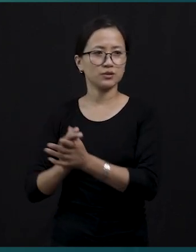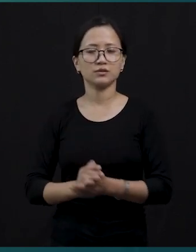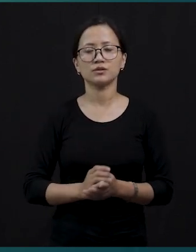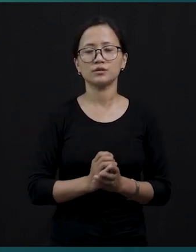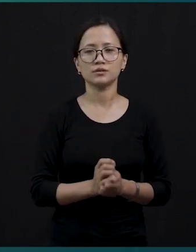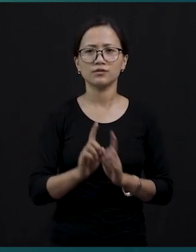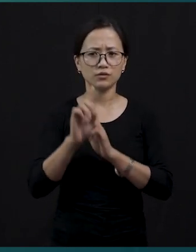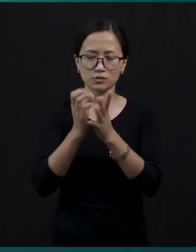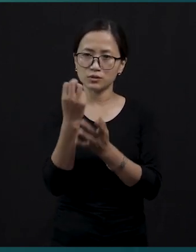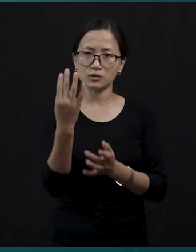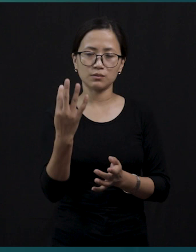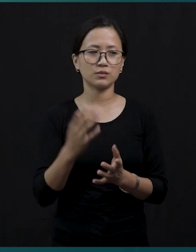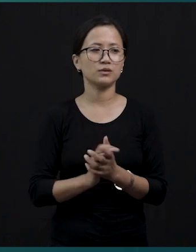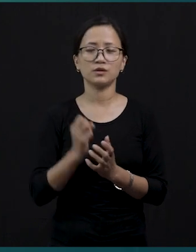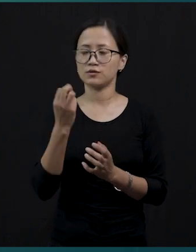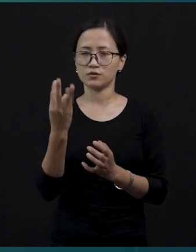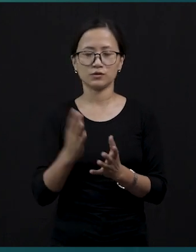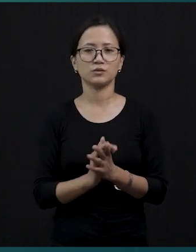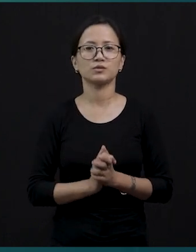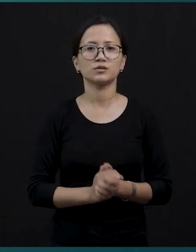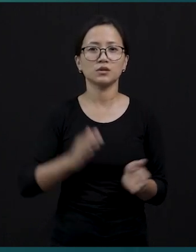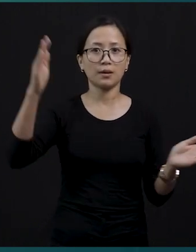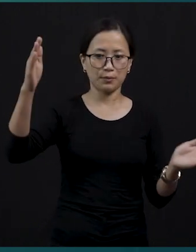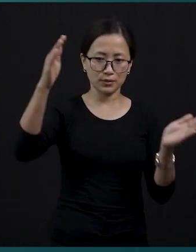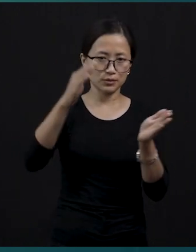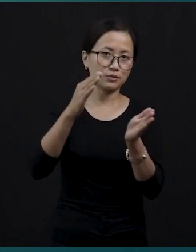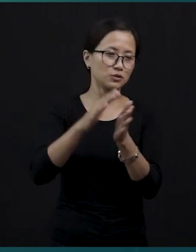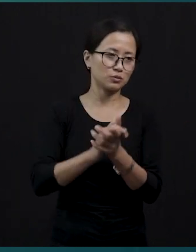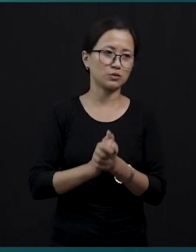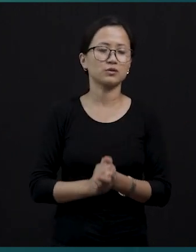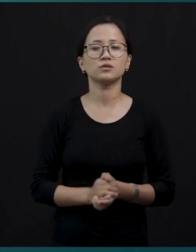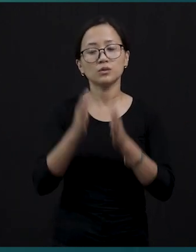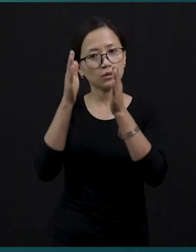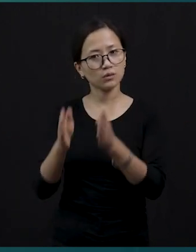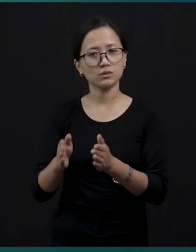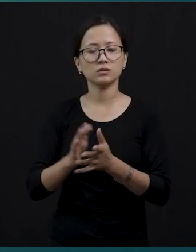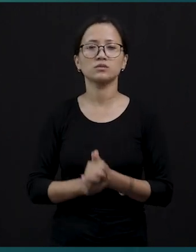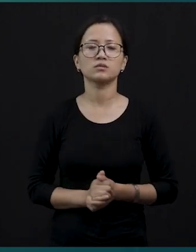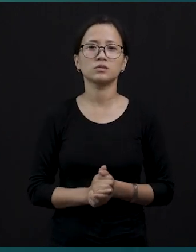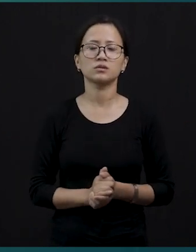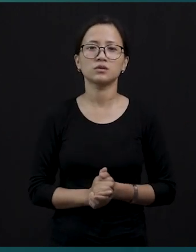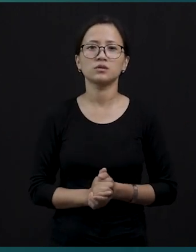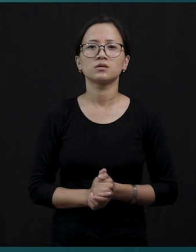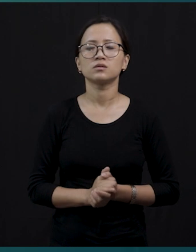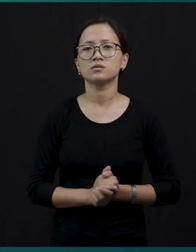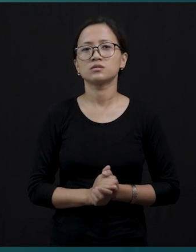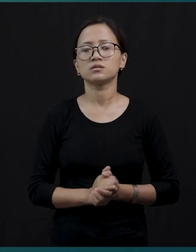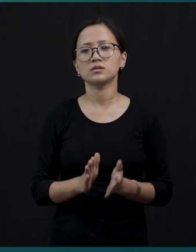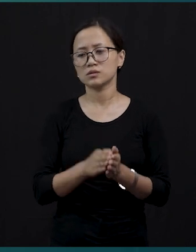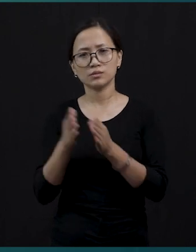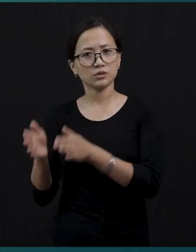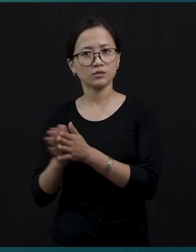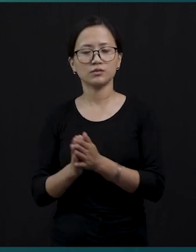Arrange the following numbers in descending orders, right? So what do you mean by descending orders? Just opposite to